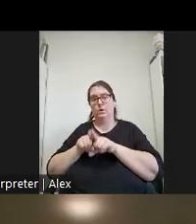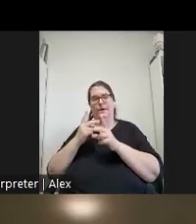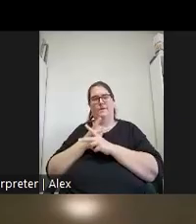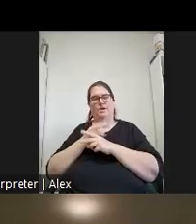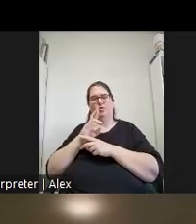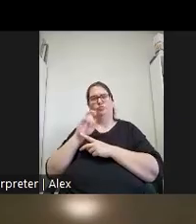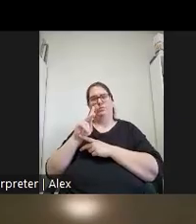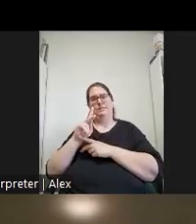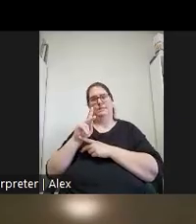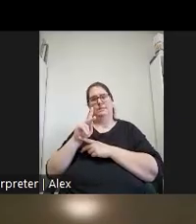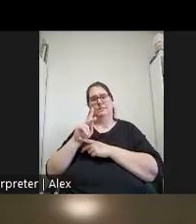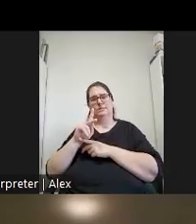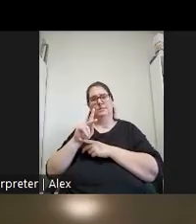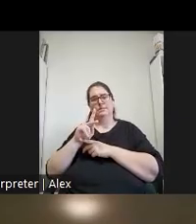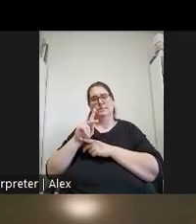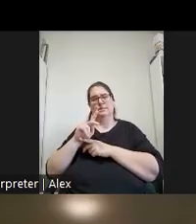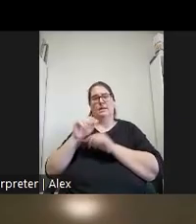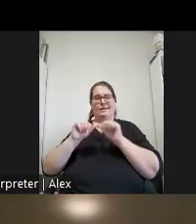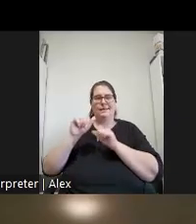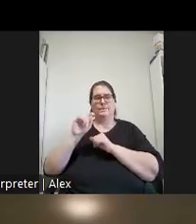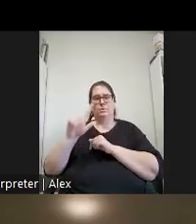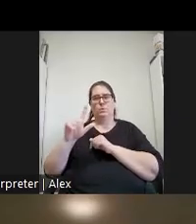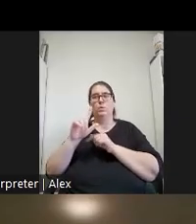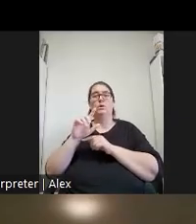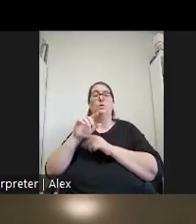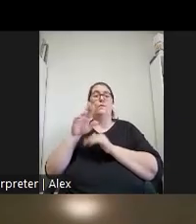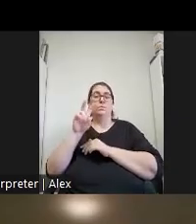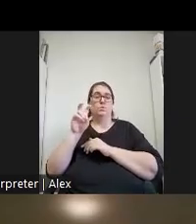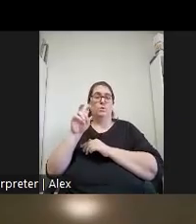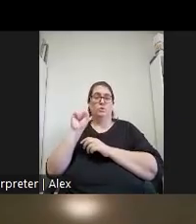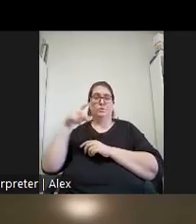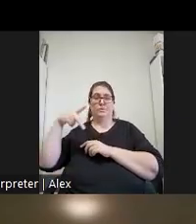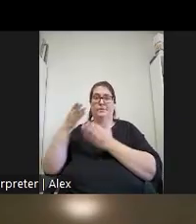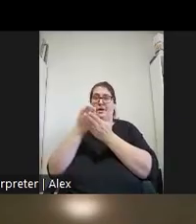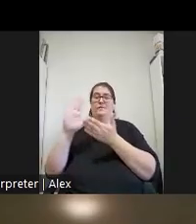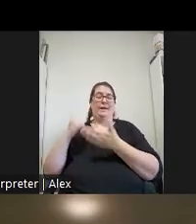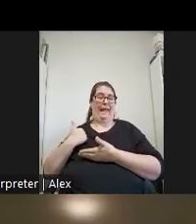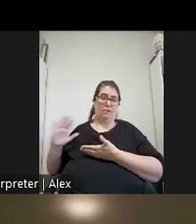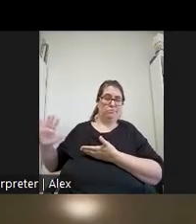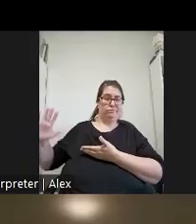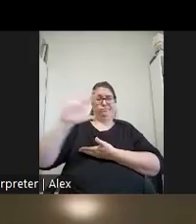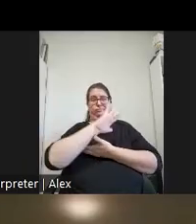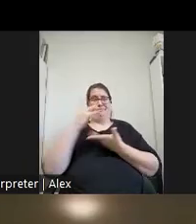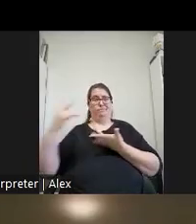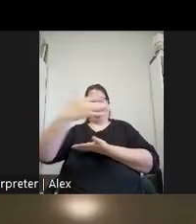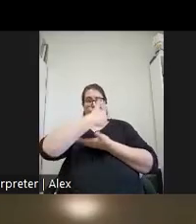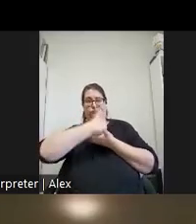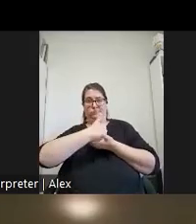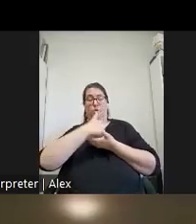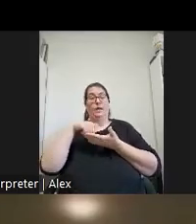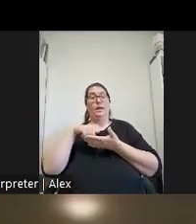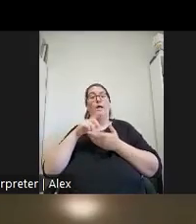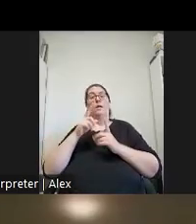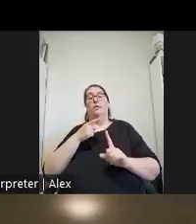safety assessment tool with over 220 service providers across Canada. So RISA was rated overall 4.5